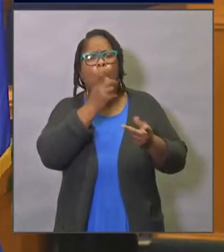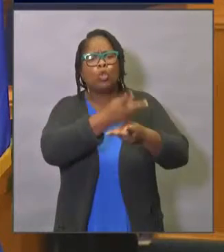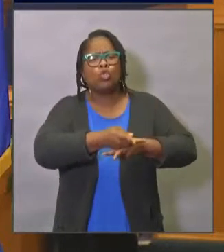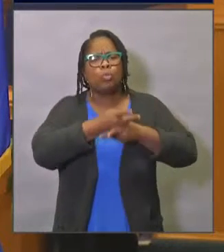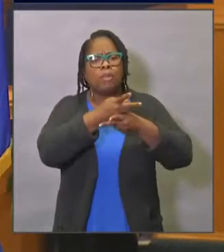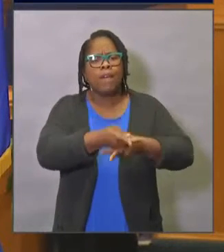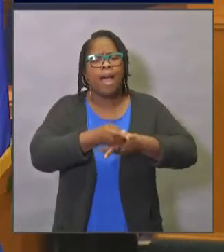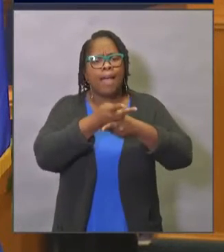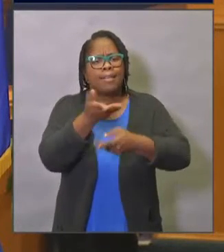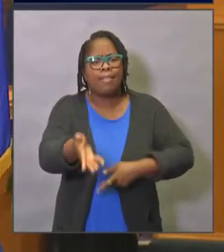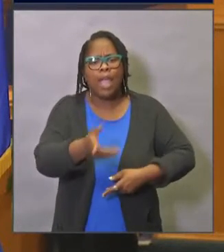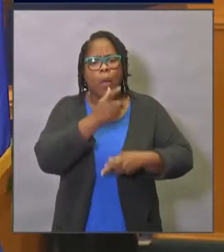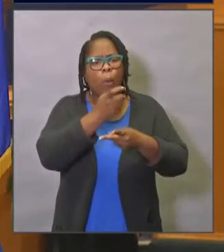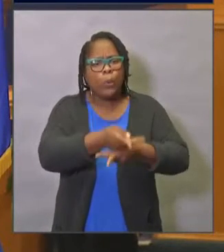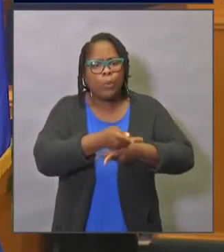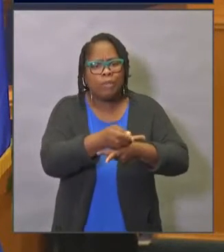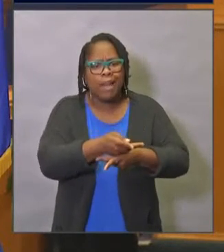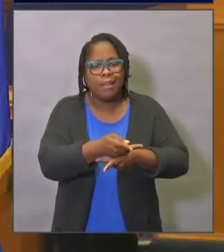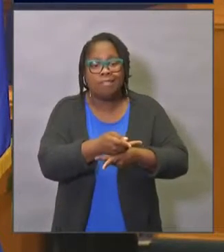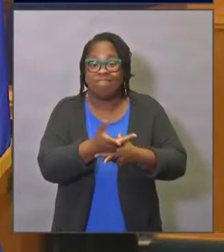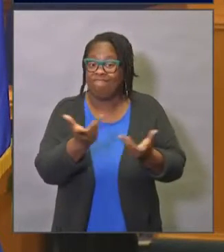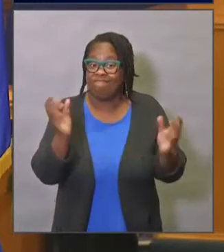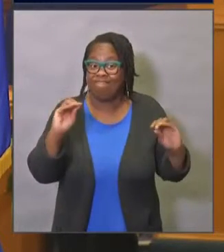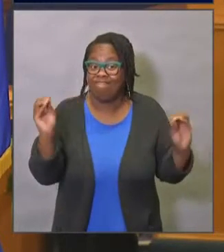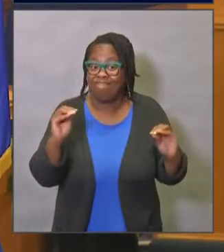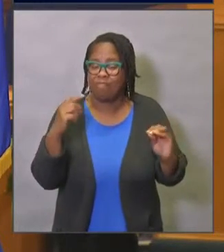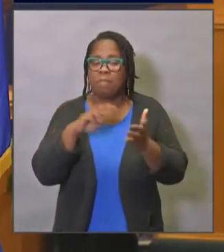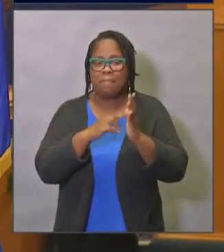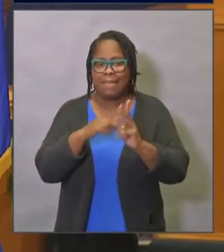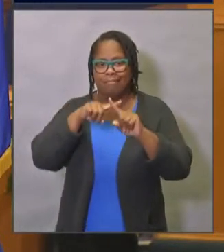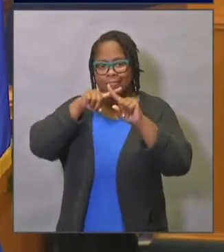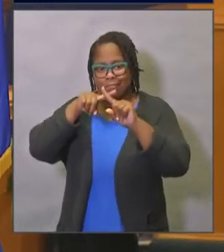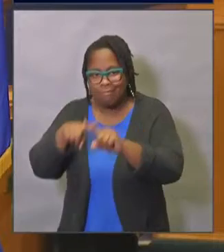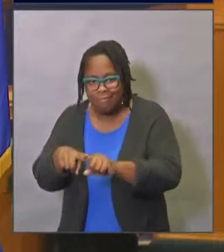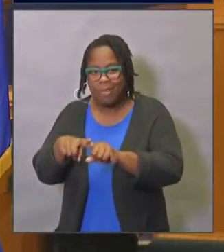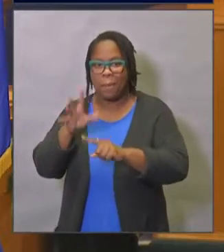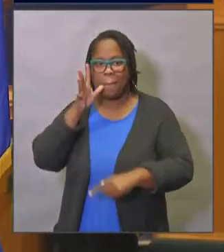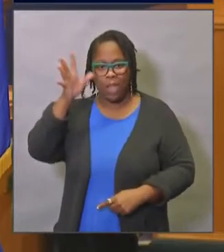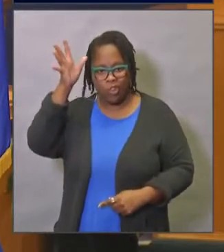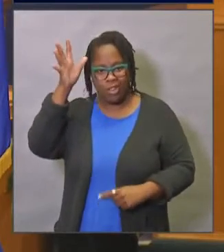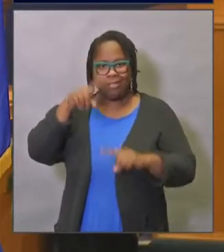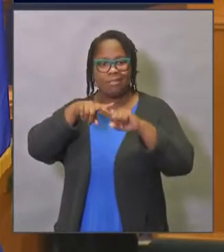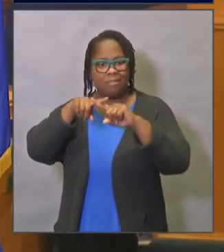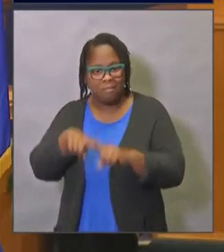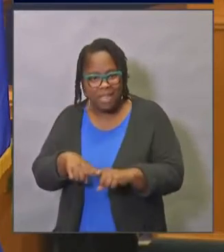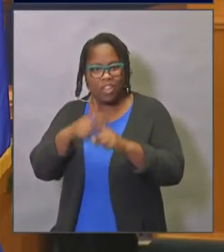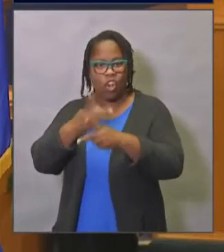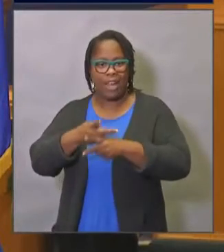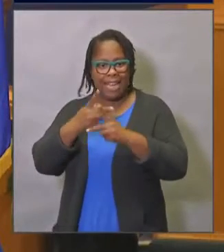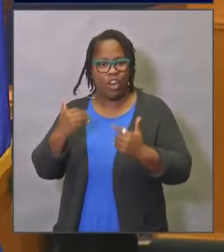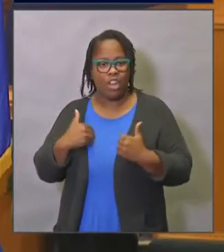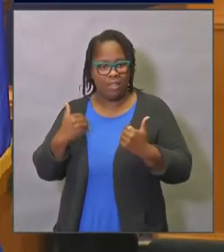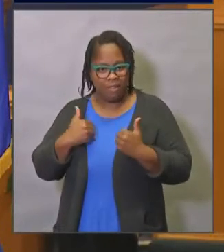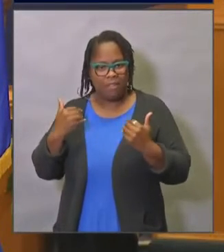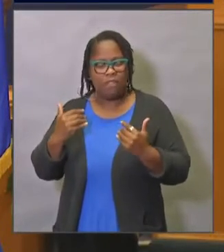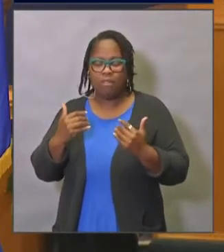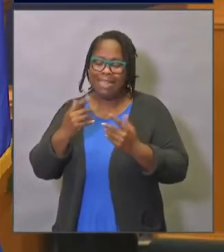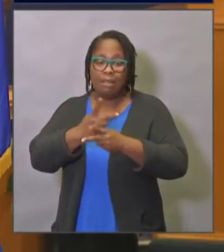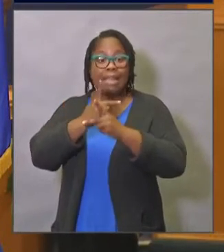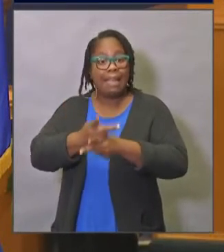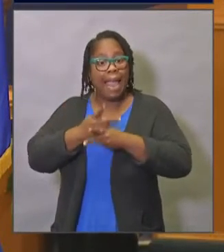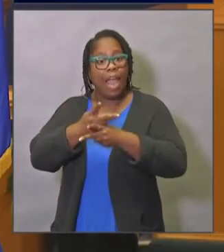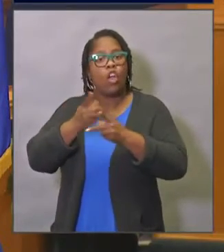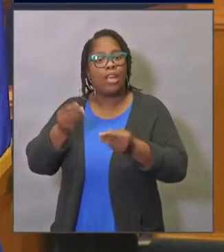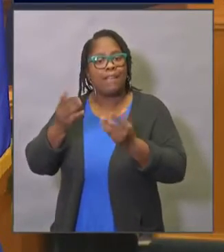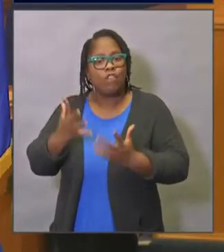rely heavily on caregivers and parents, particularly with younger children, to make sure that there's as much safety and protection